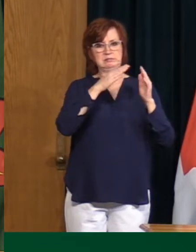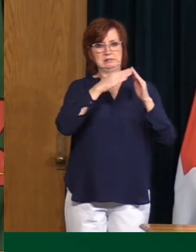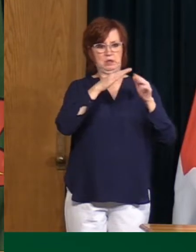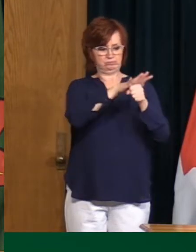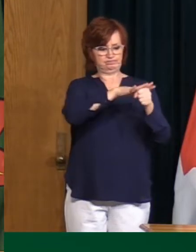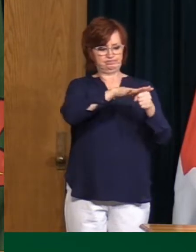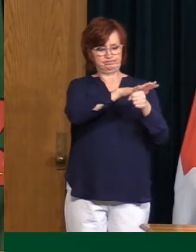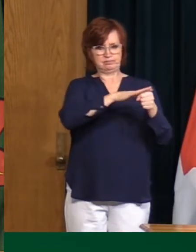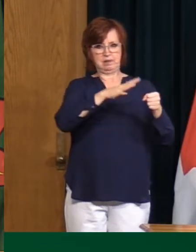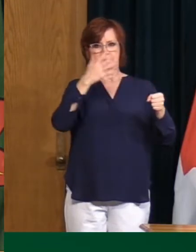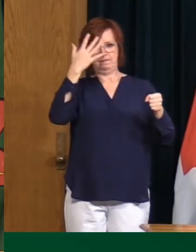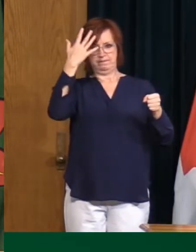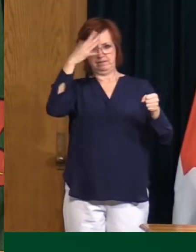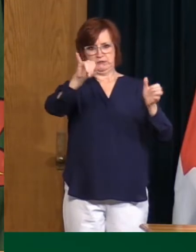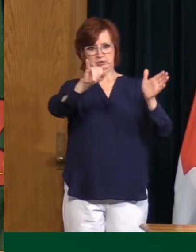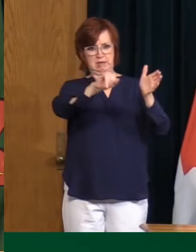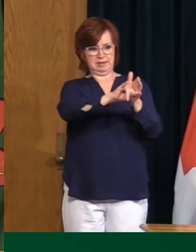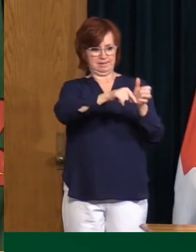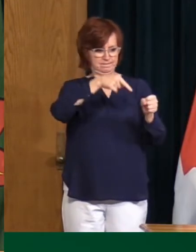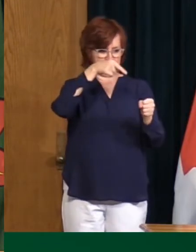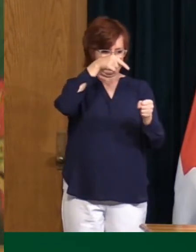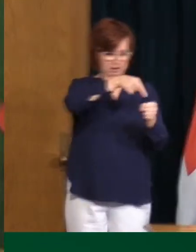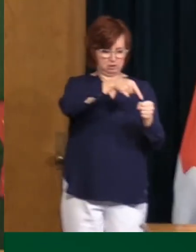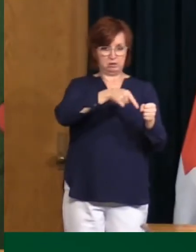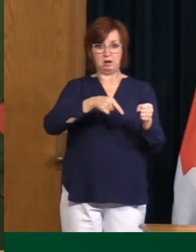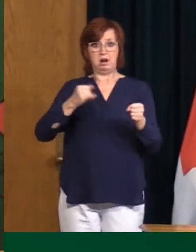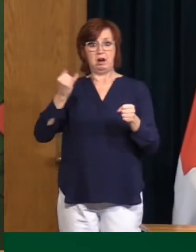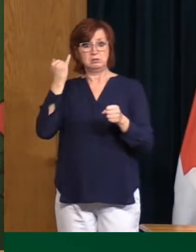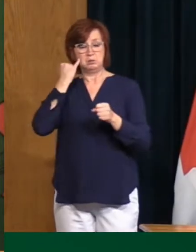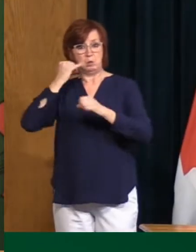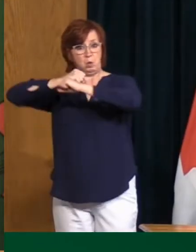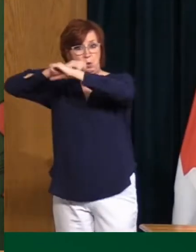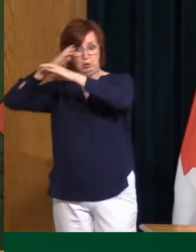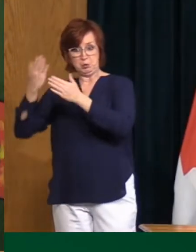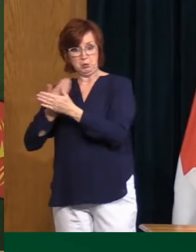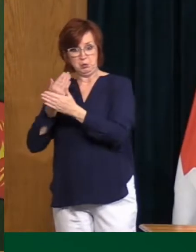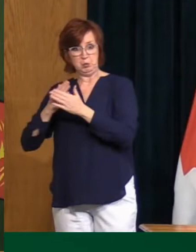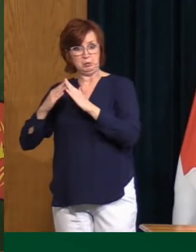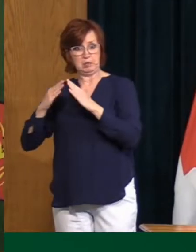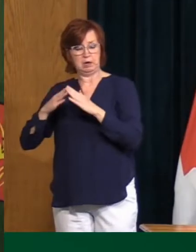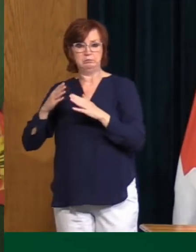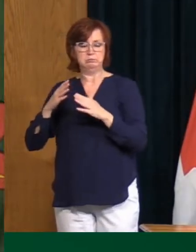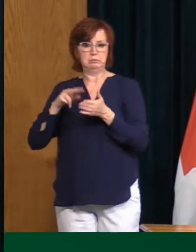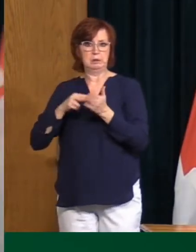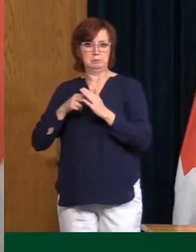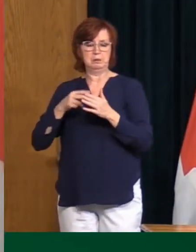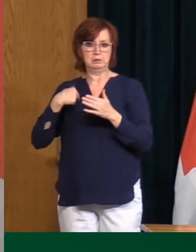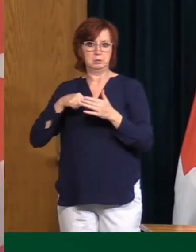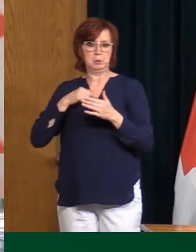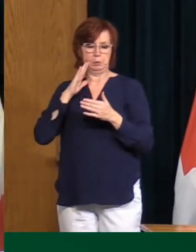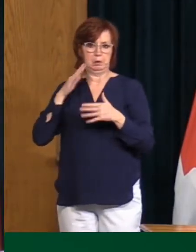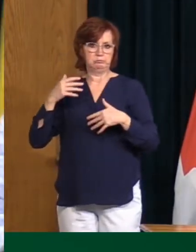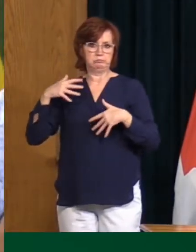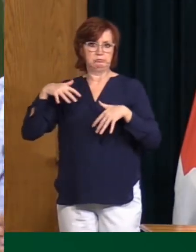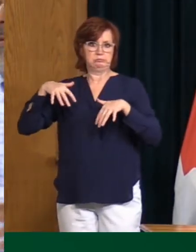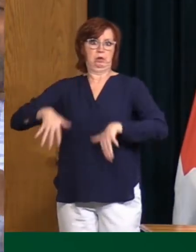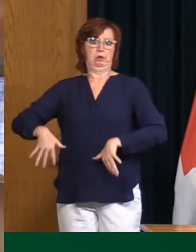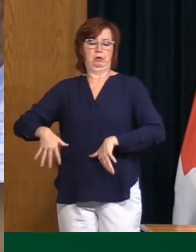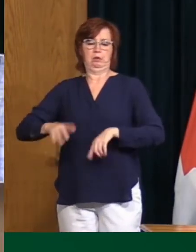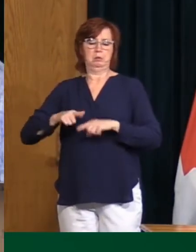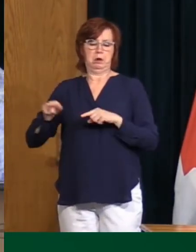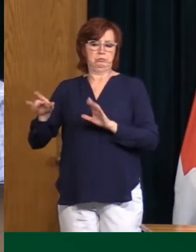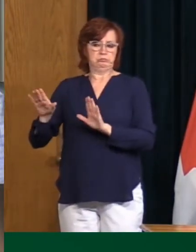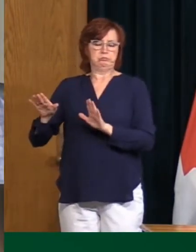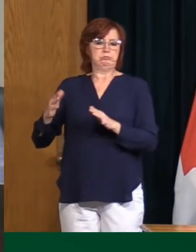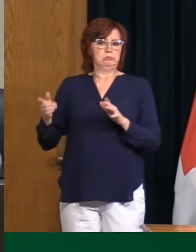shouldn't be a surprise that we're finding more cases. But if Dr. Shahab had anything to add. Thanks. Scott, so and I just want to add a bit about what we've